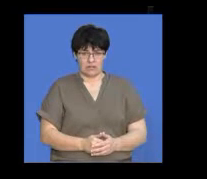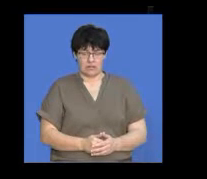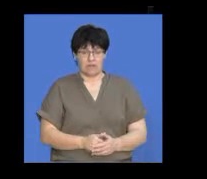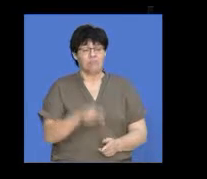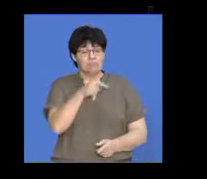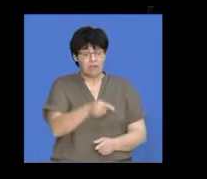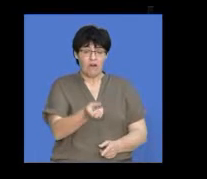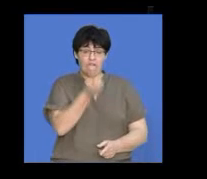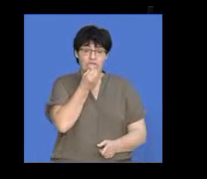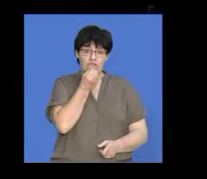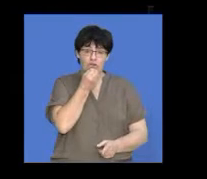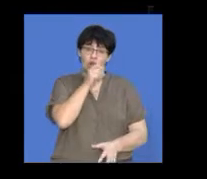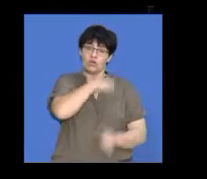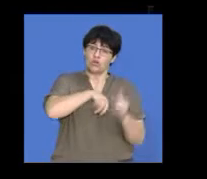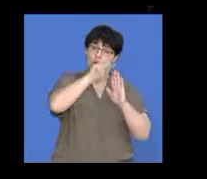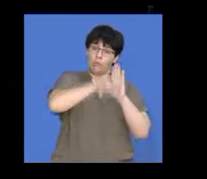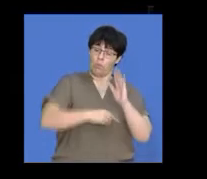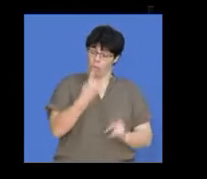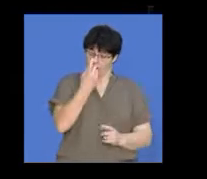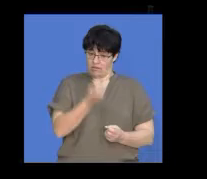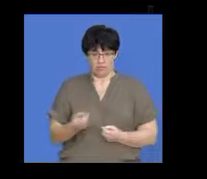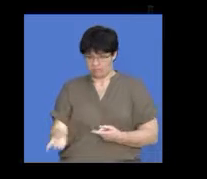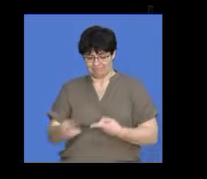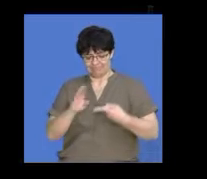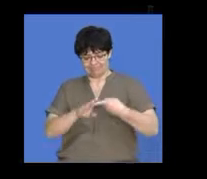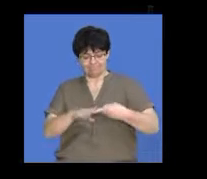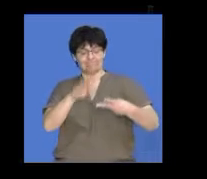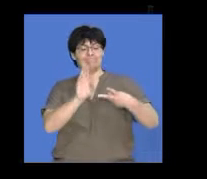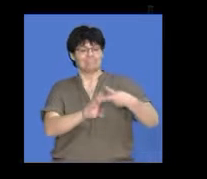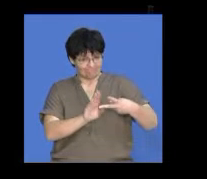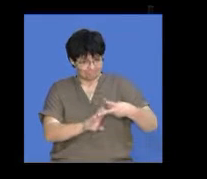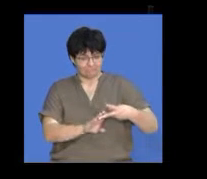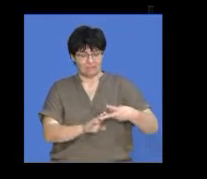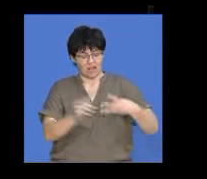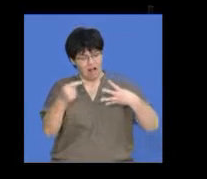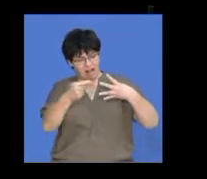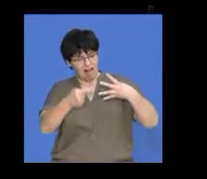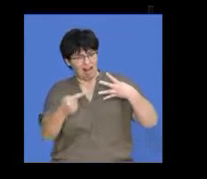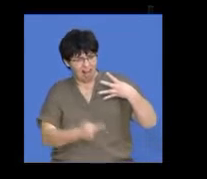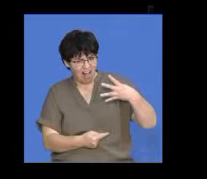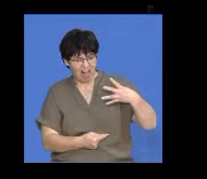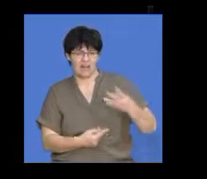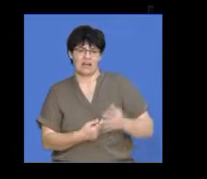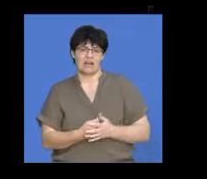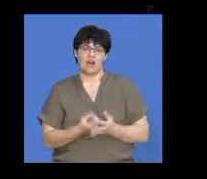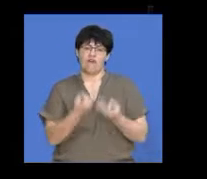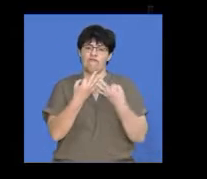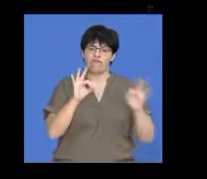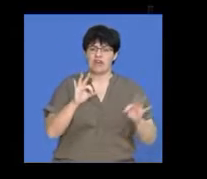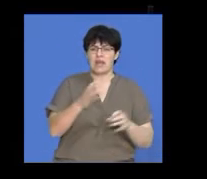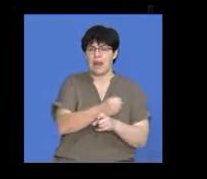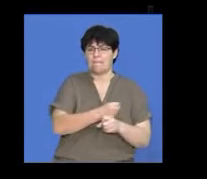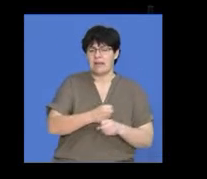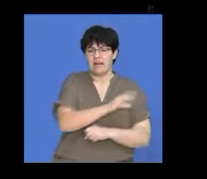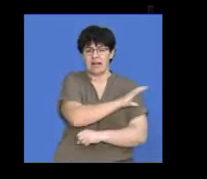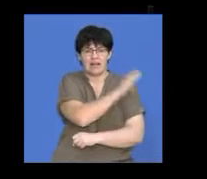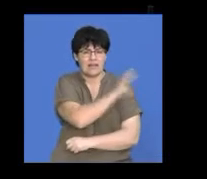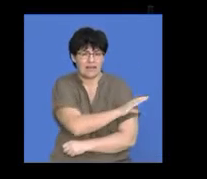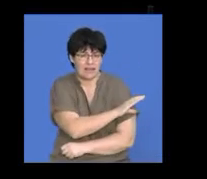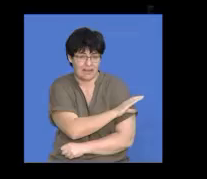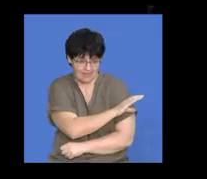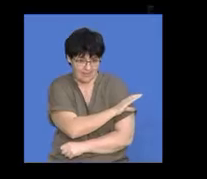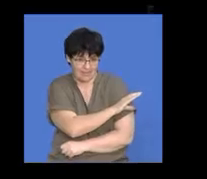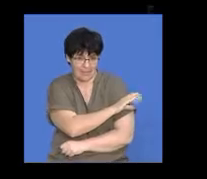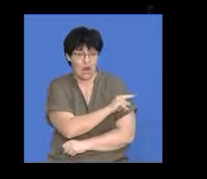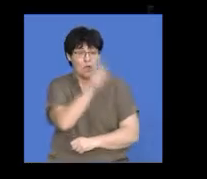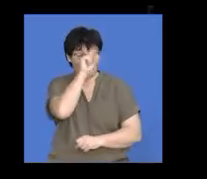Panther Party's social programs. They expanded to cover everything from free medical clinics. So again,